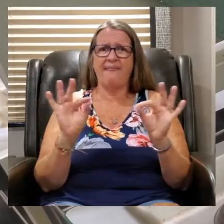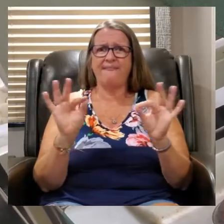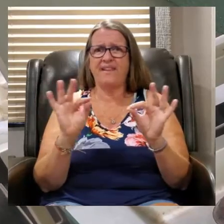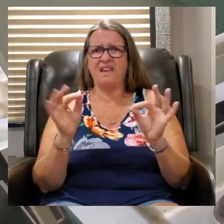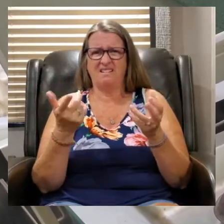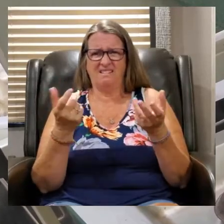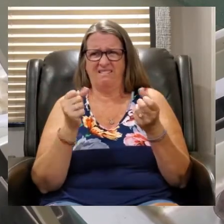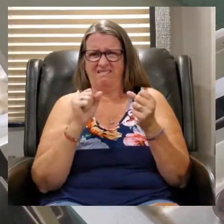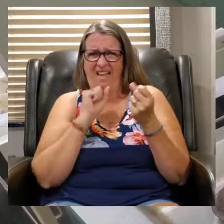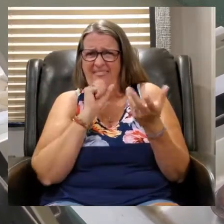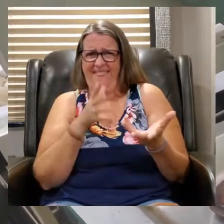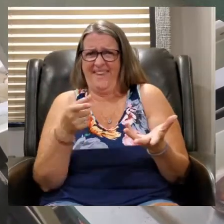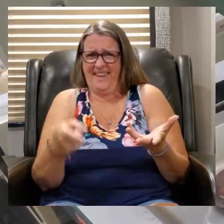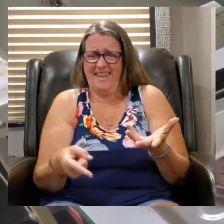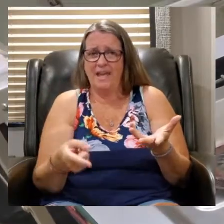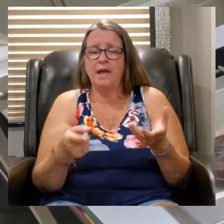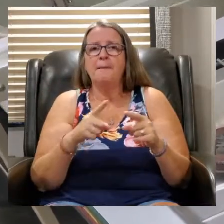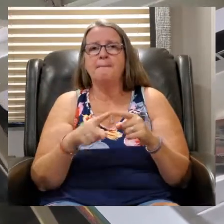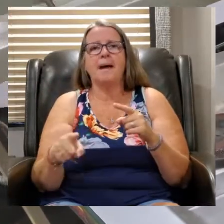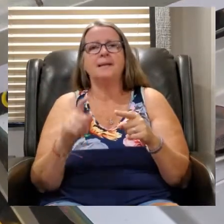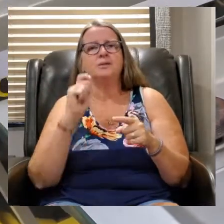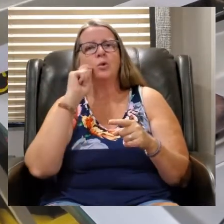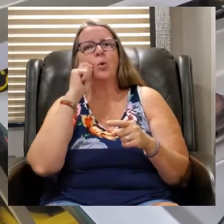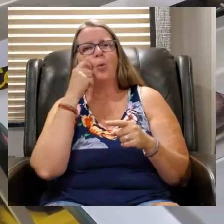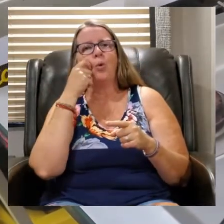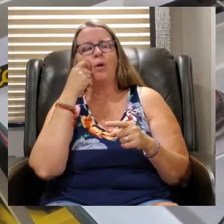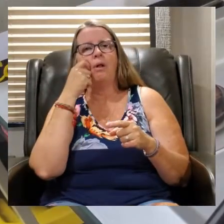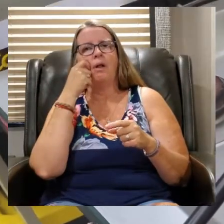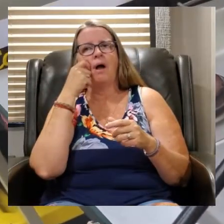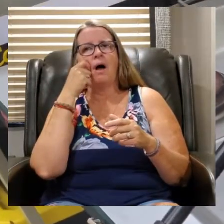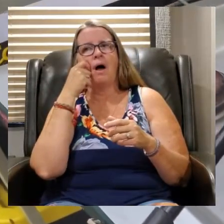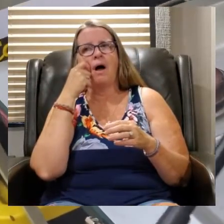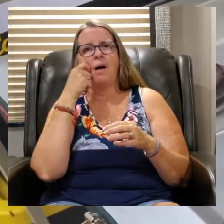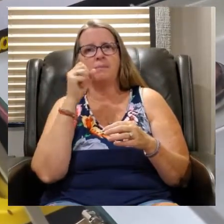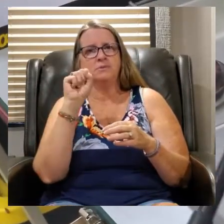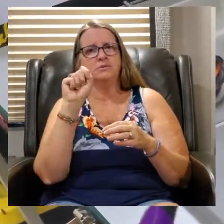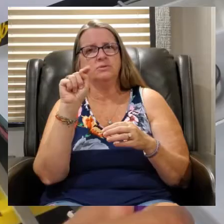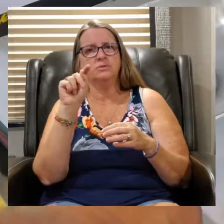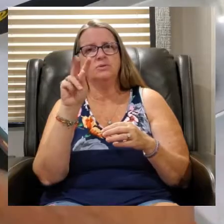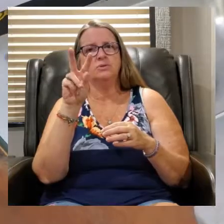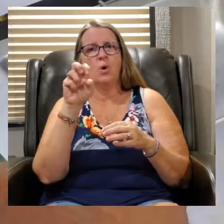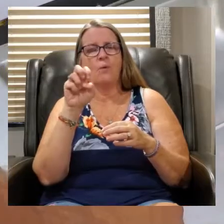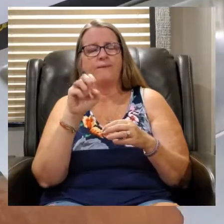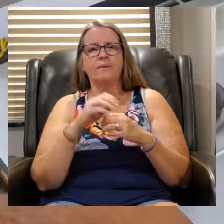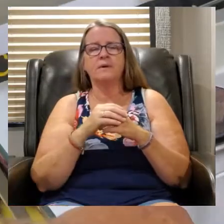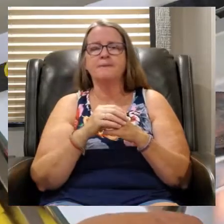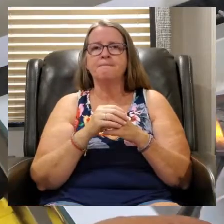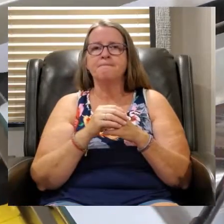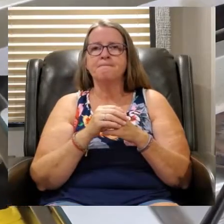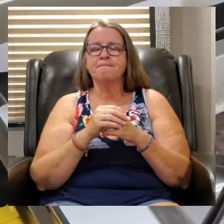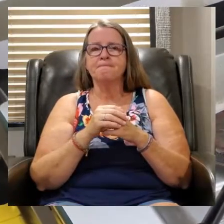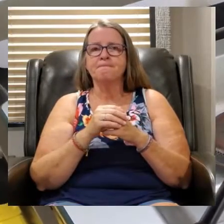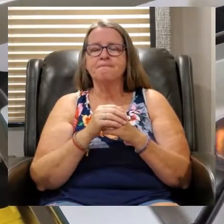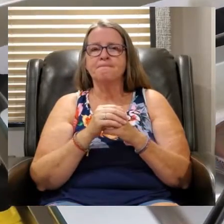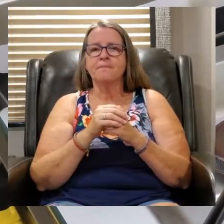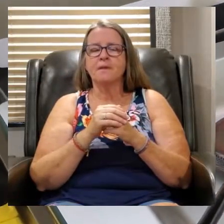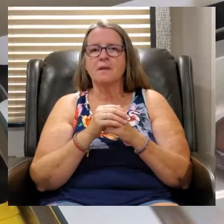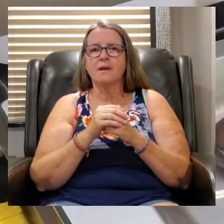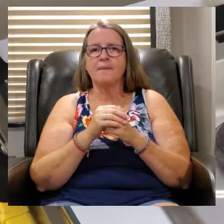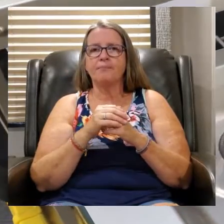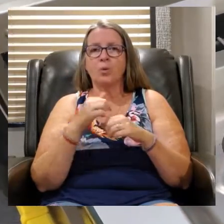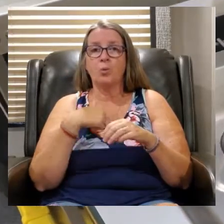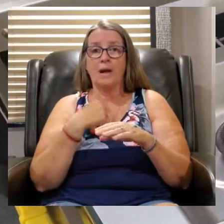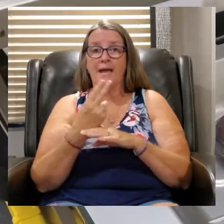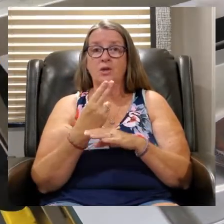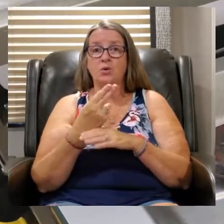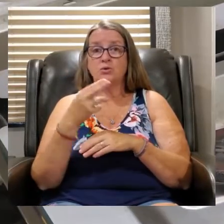like a little nothing piece of nothing. And it's a super cool little stove. And when I put the